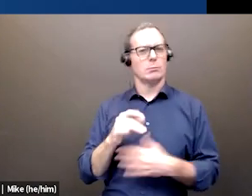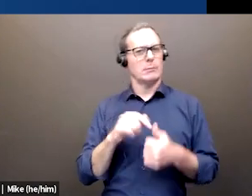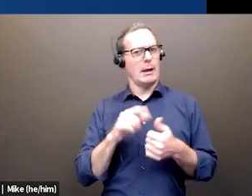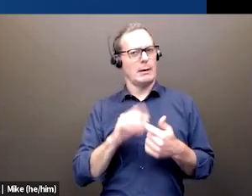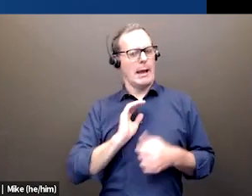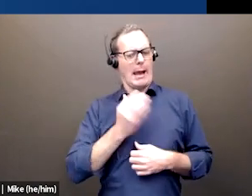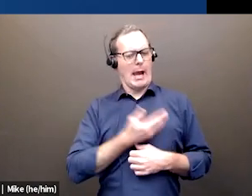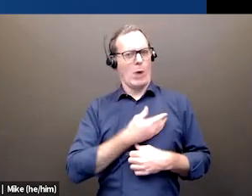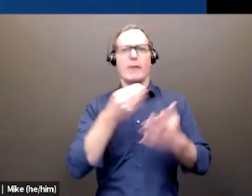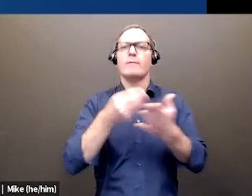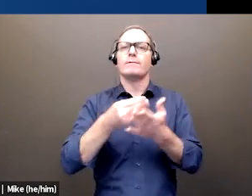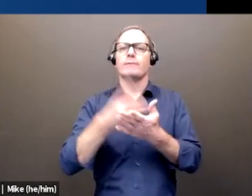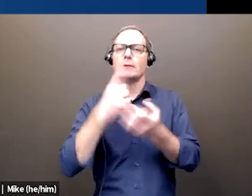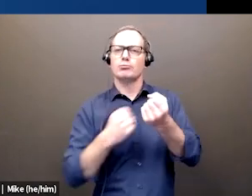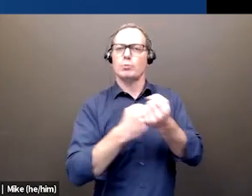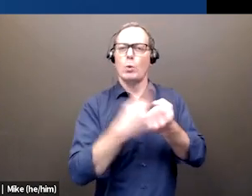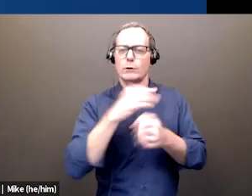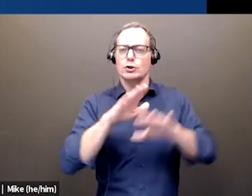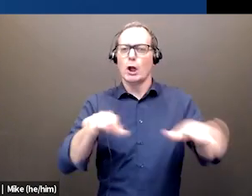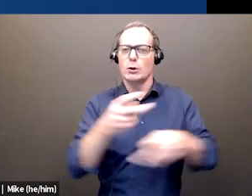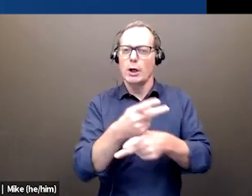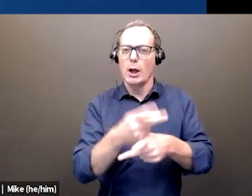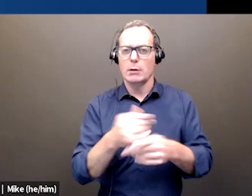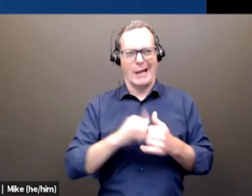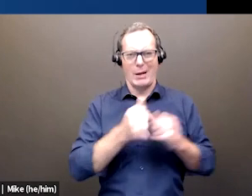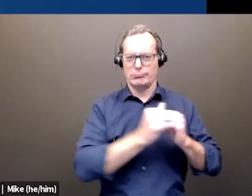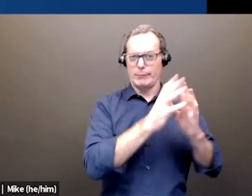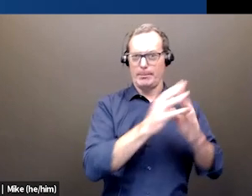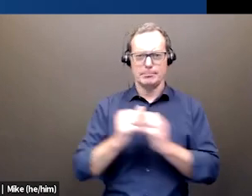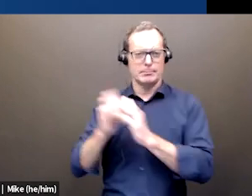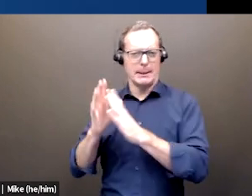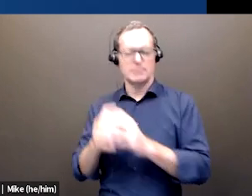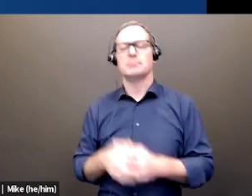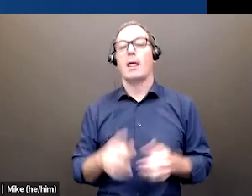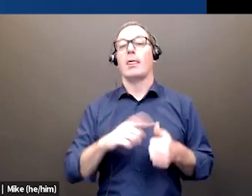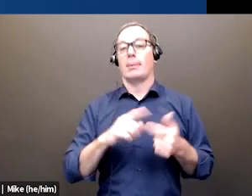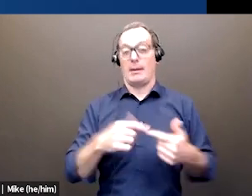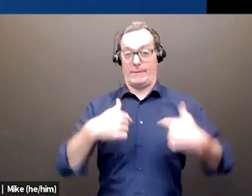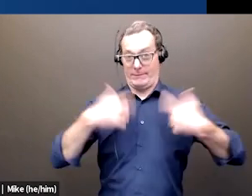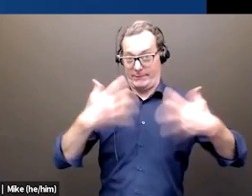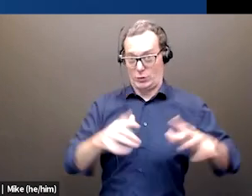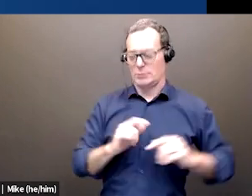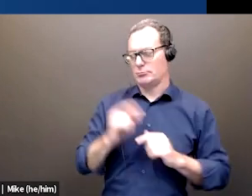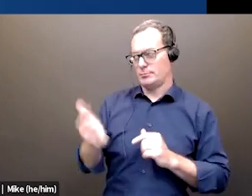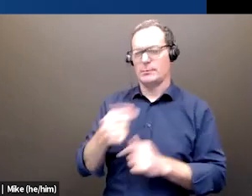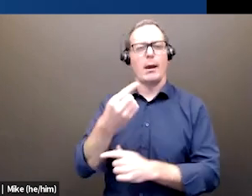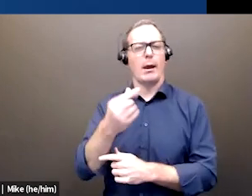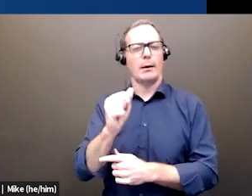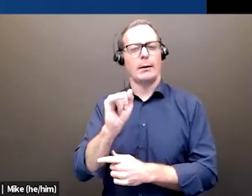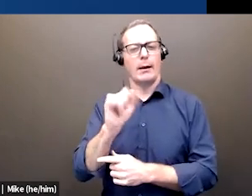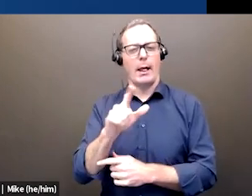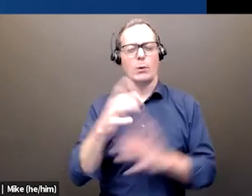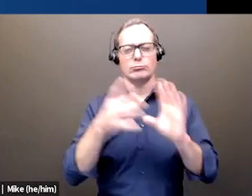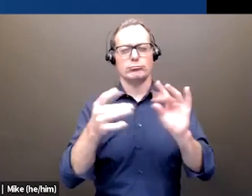two projects came to be. Gail will then explain how the projects work,